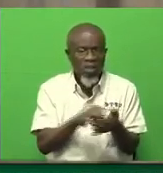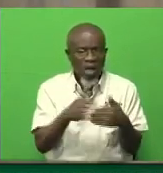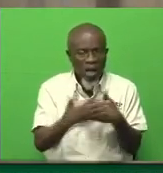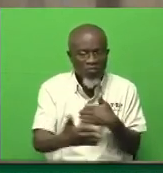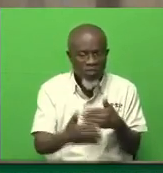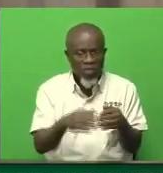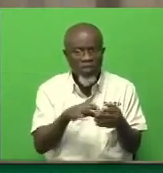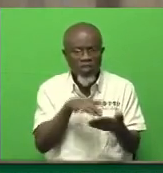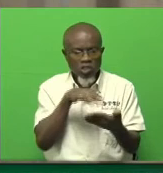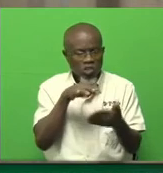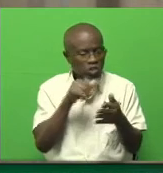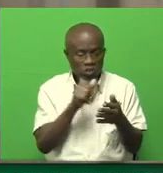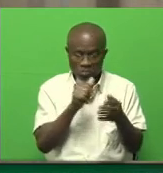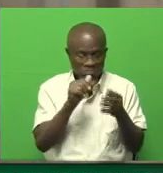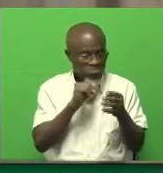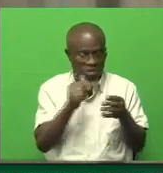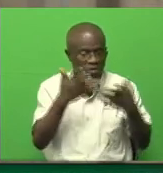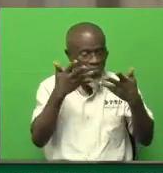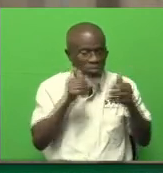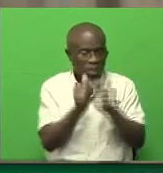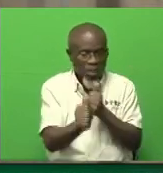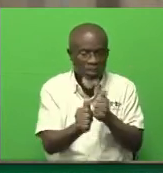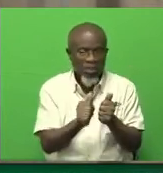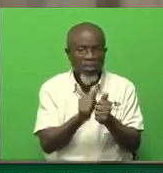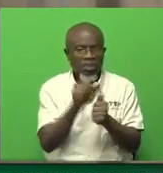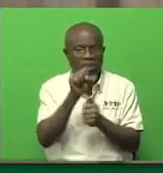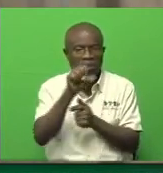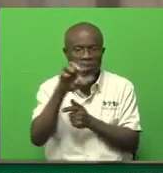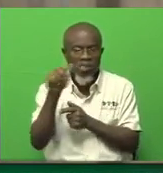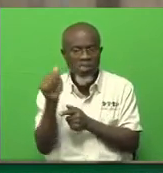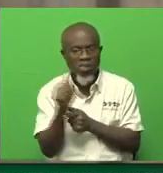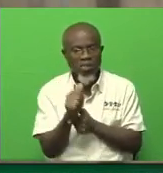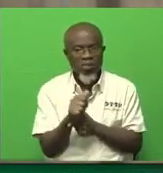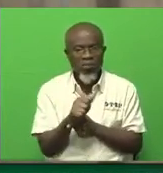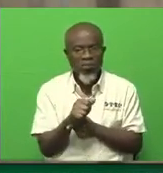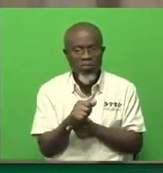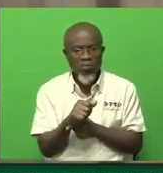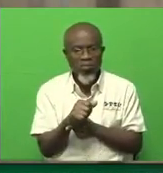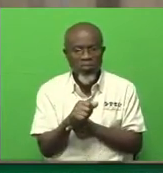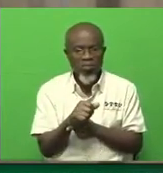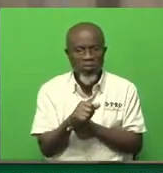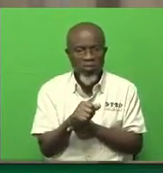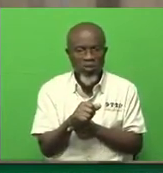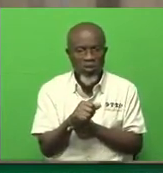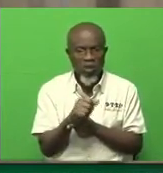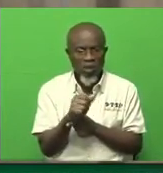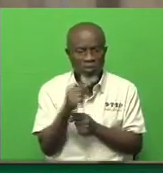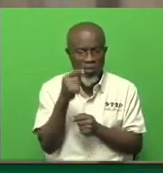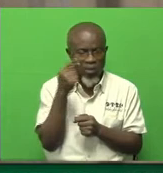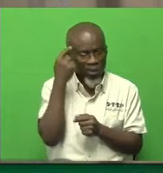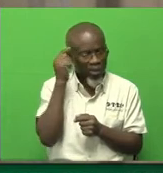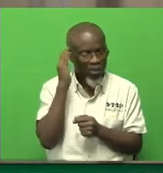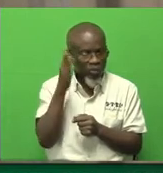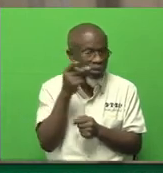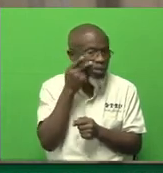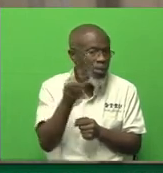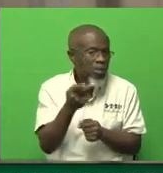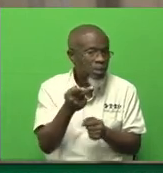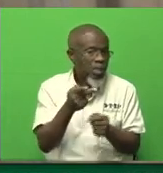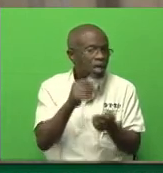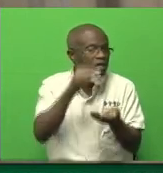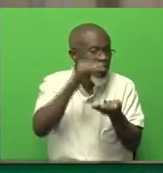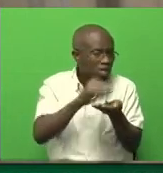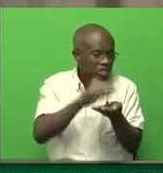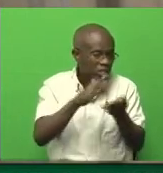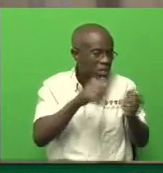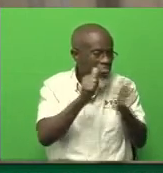exam after the anticipating reduction in passes in the next year so that is the